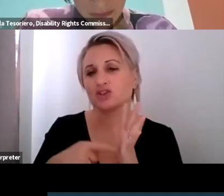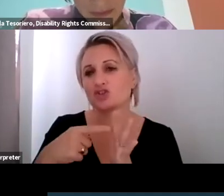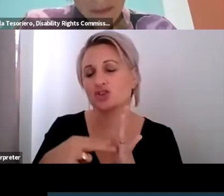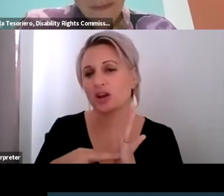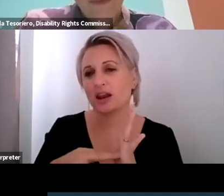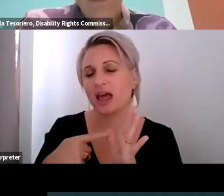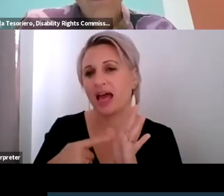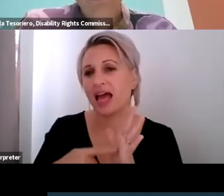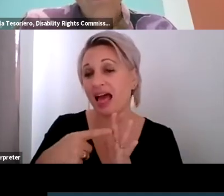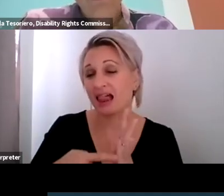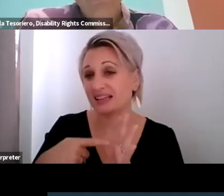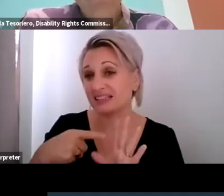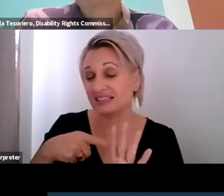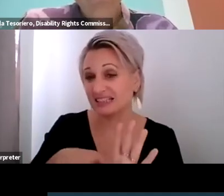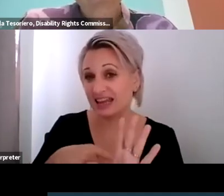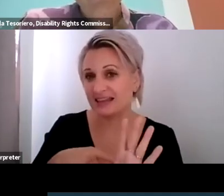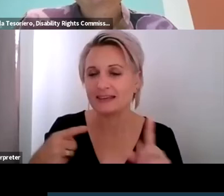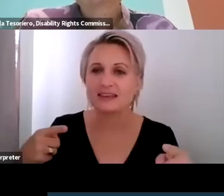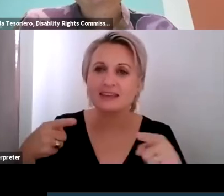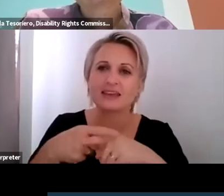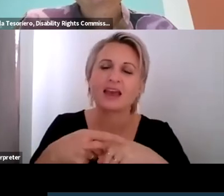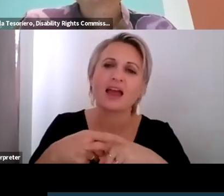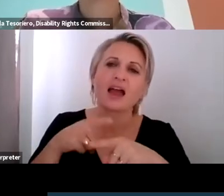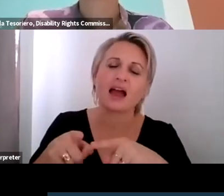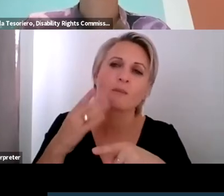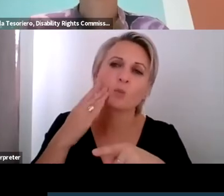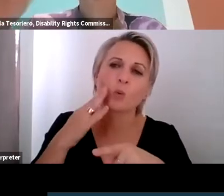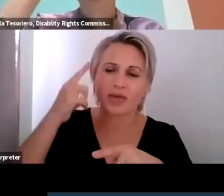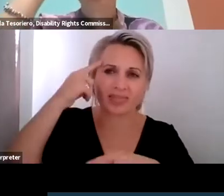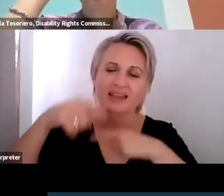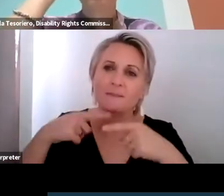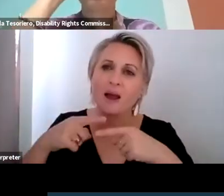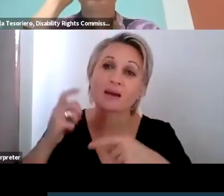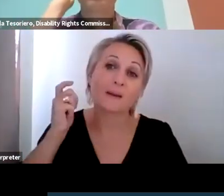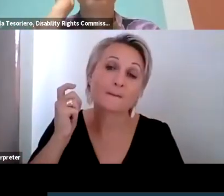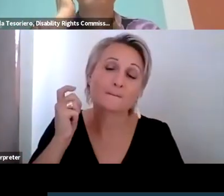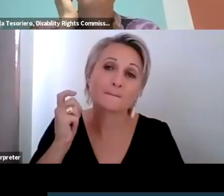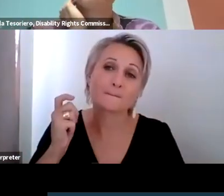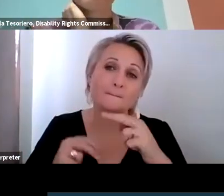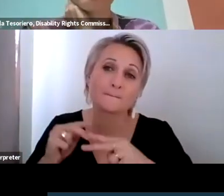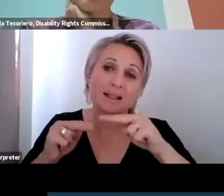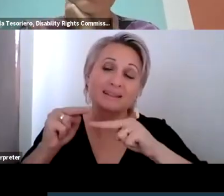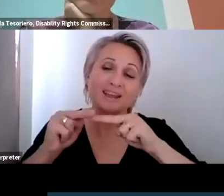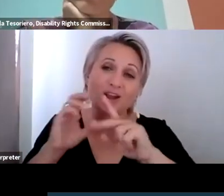cultures, is this something that you're tackling? I mean, women in cricket,